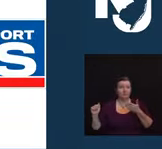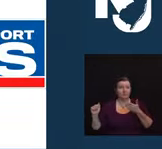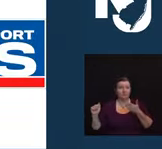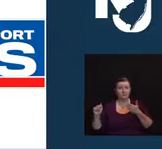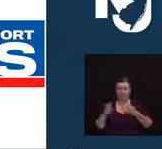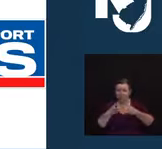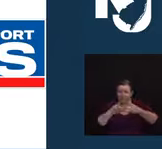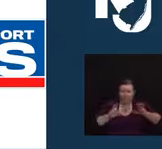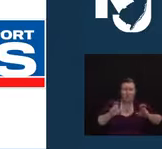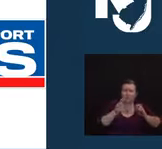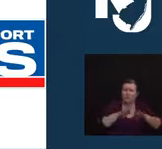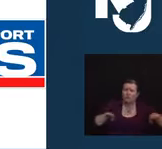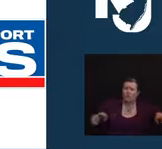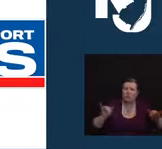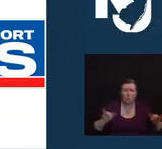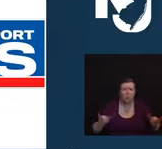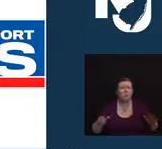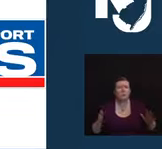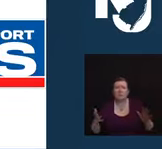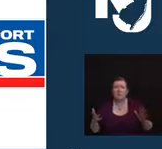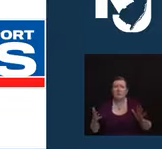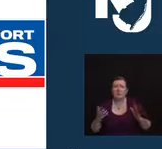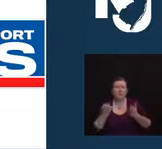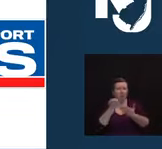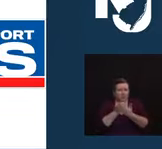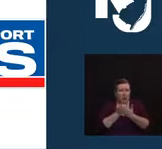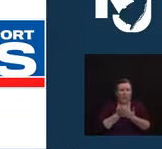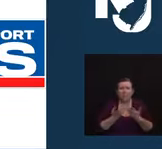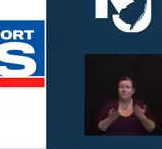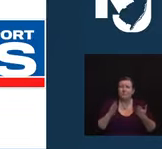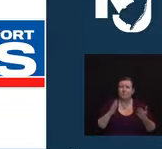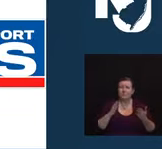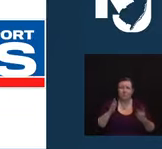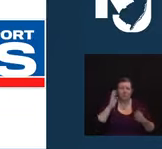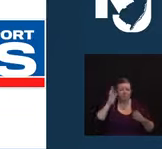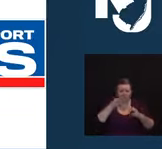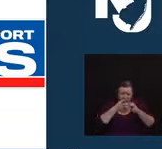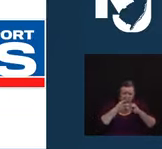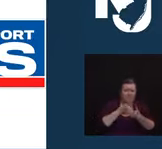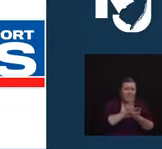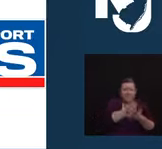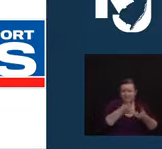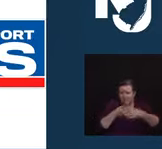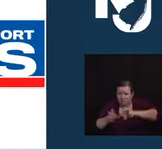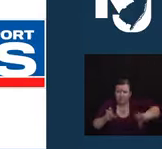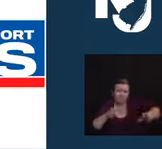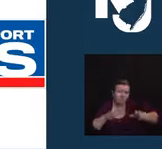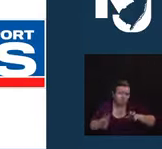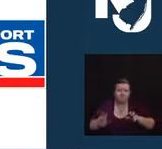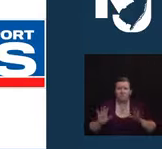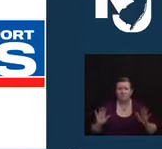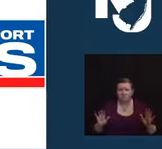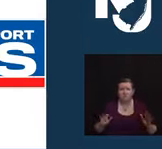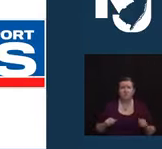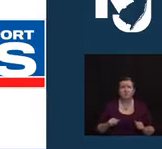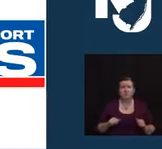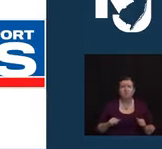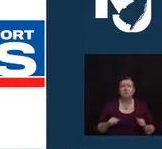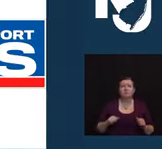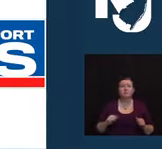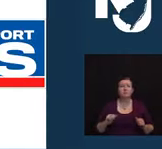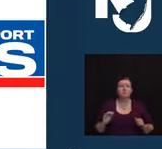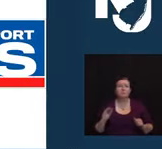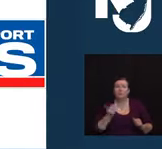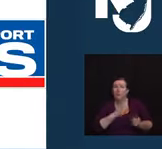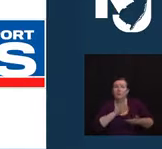an investment in our communities. We have always taken tremendous pride in our schools, as well as in the students and parents,